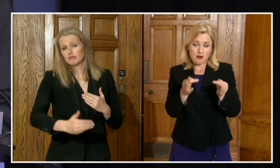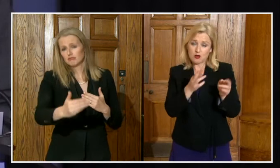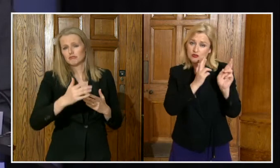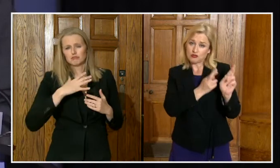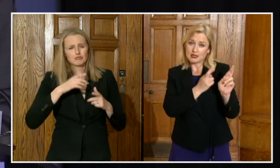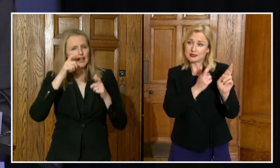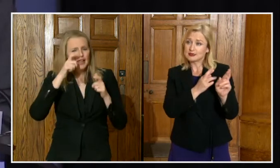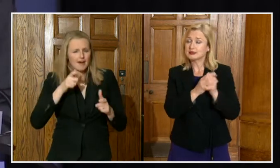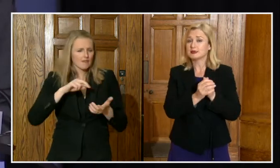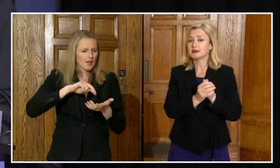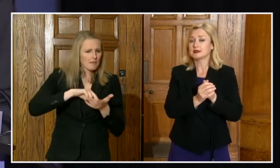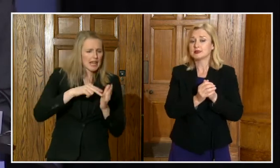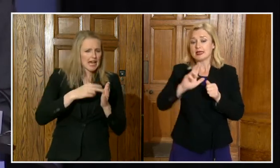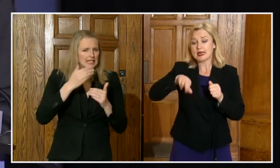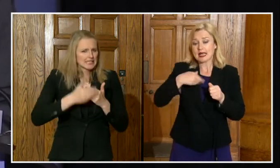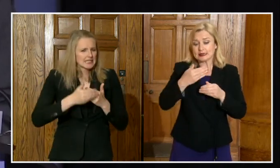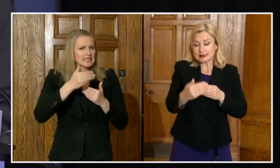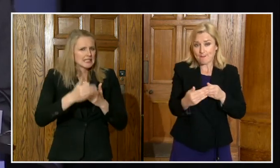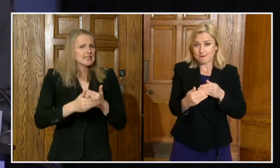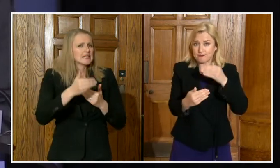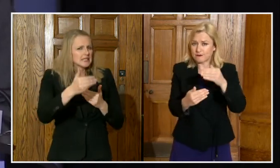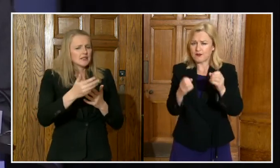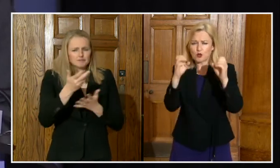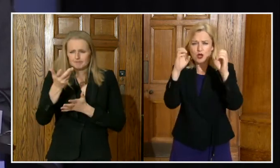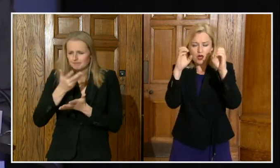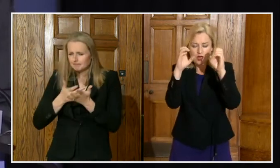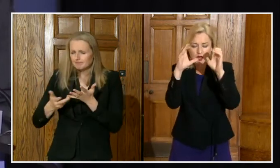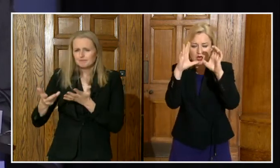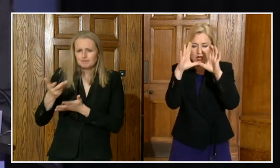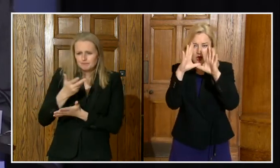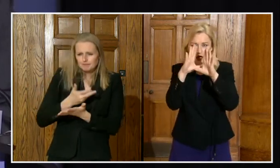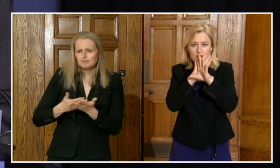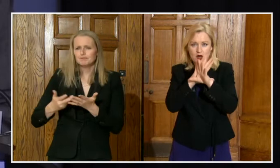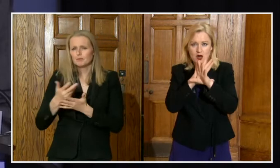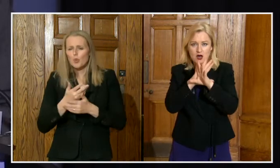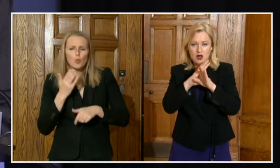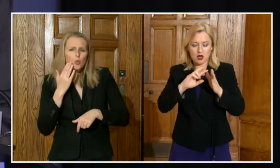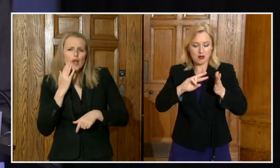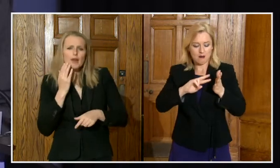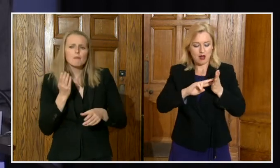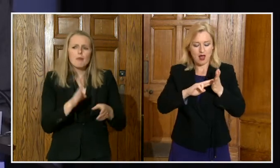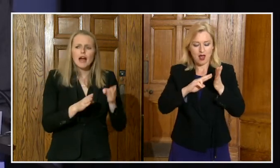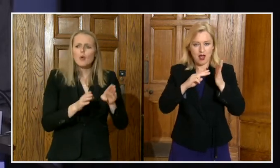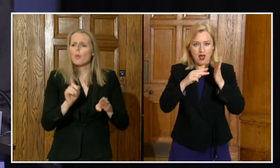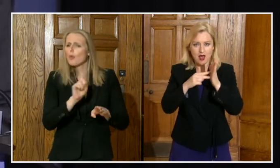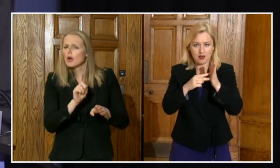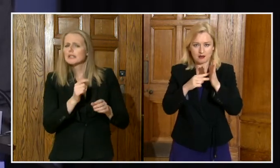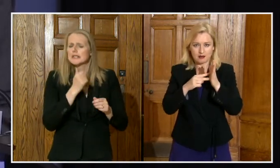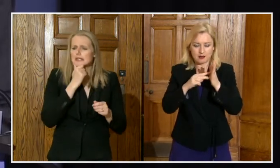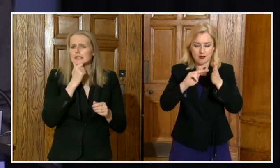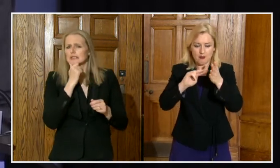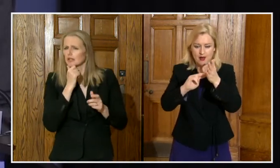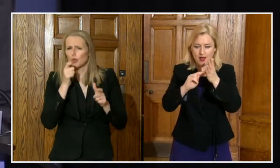carefully planned and careful consideration given to the timing of any relaxation of